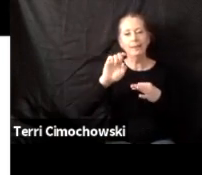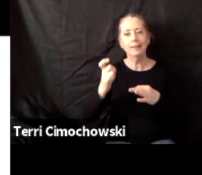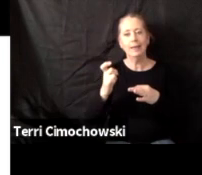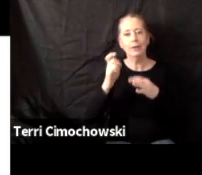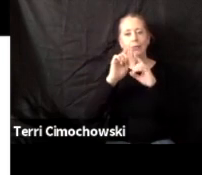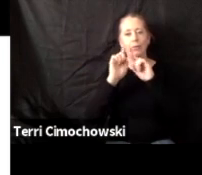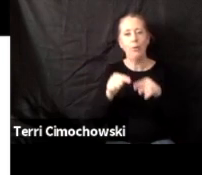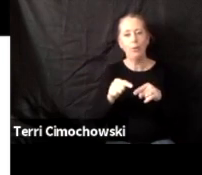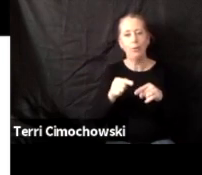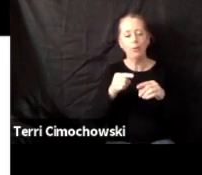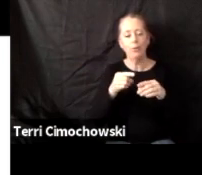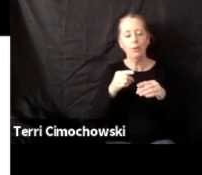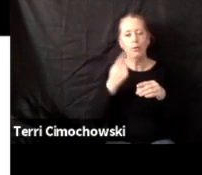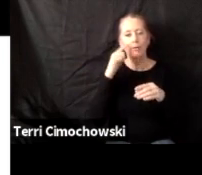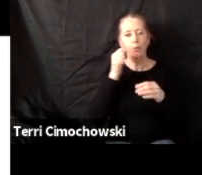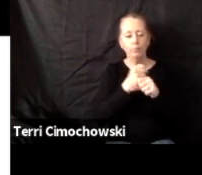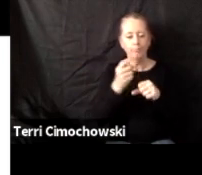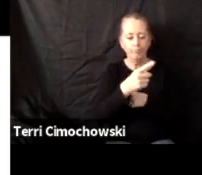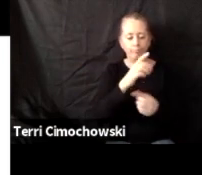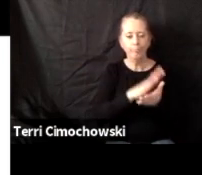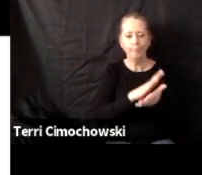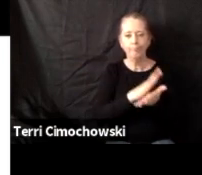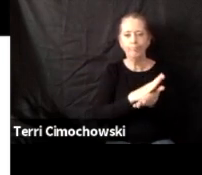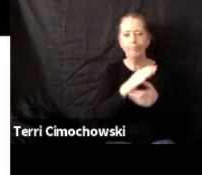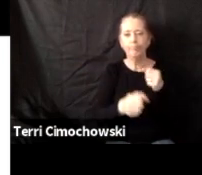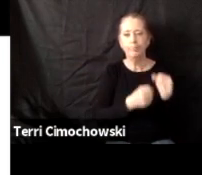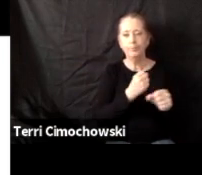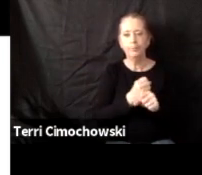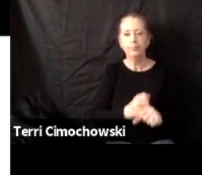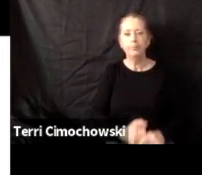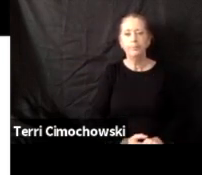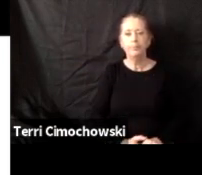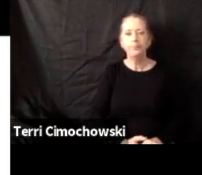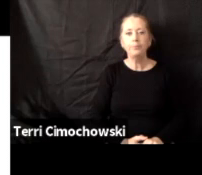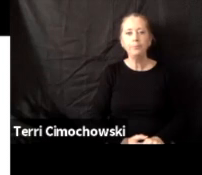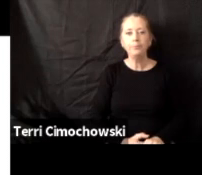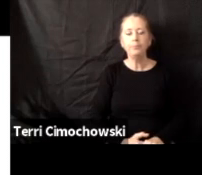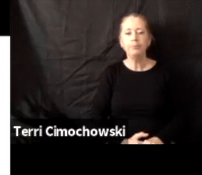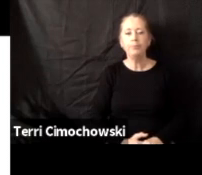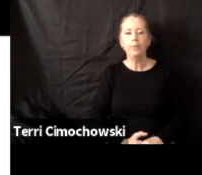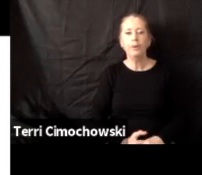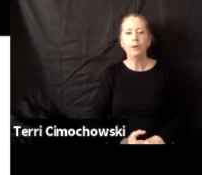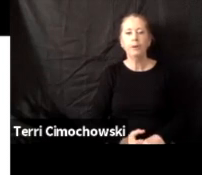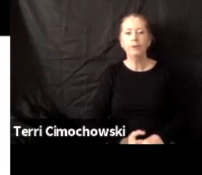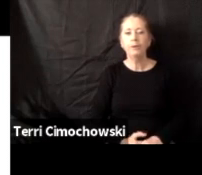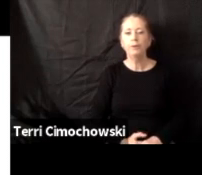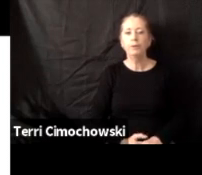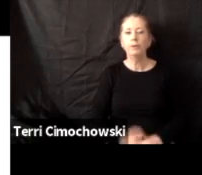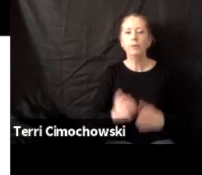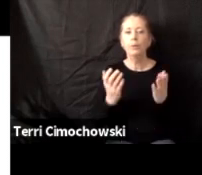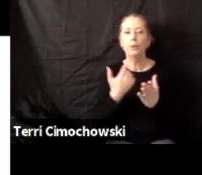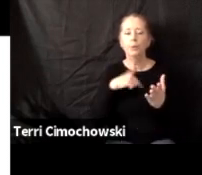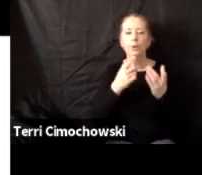the 2021-22 school year. What are we going to be doing for distance learning or digital academy